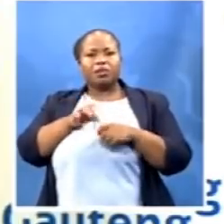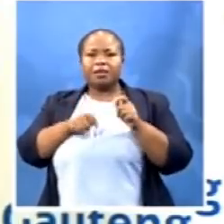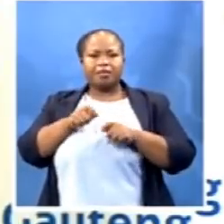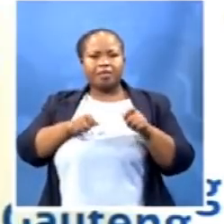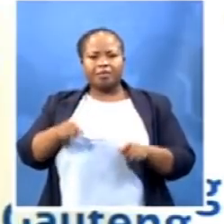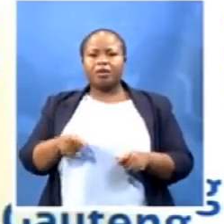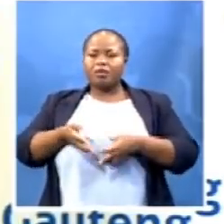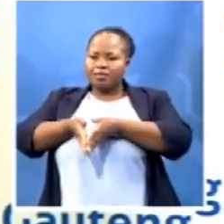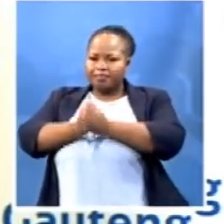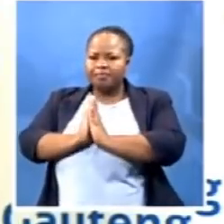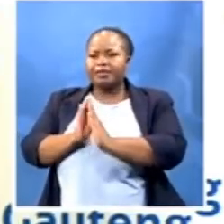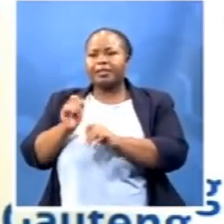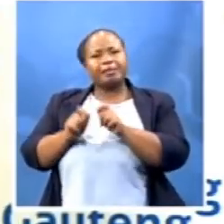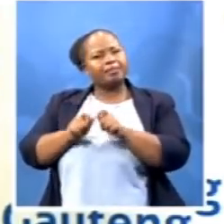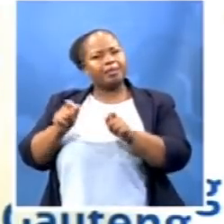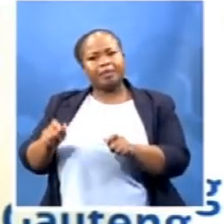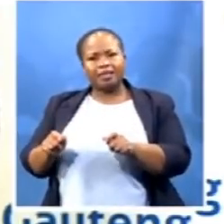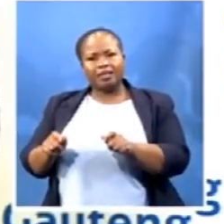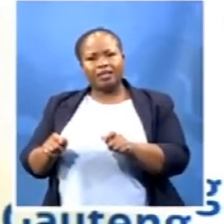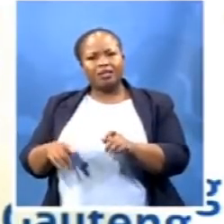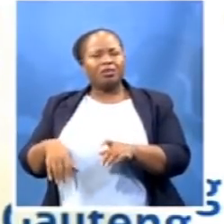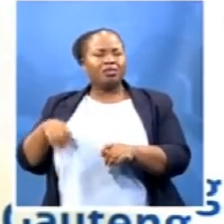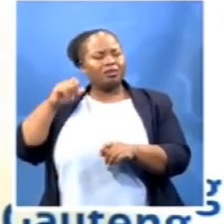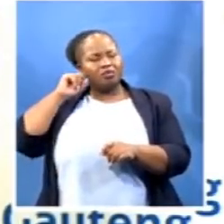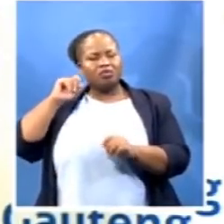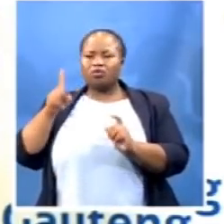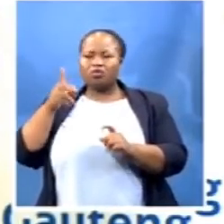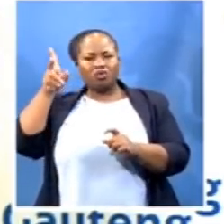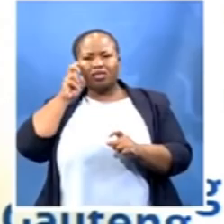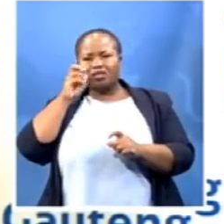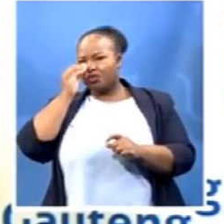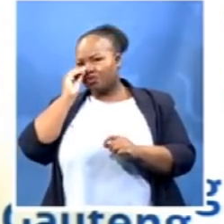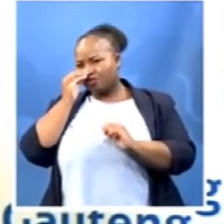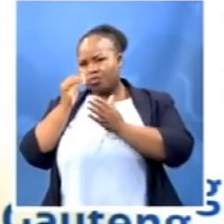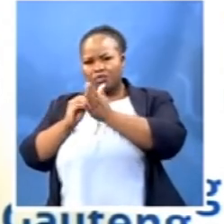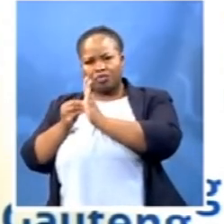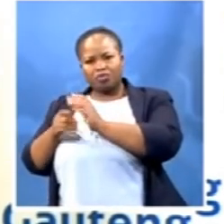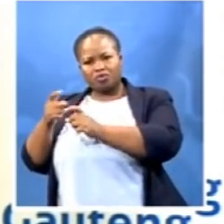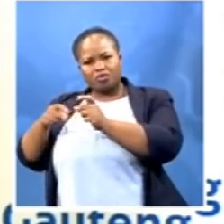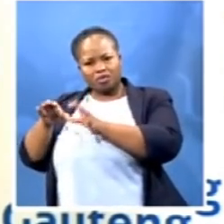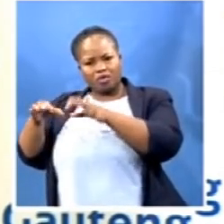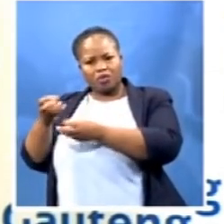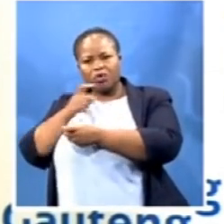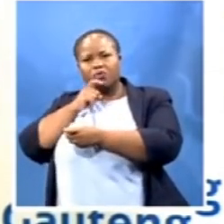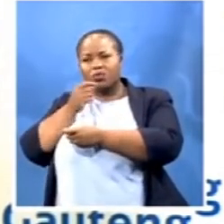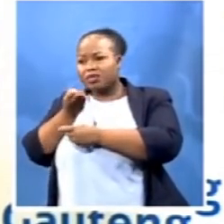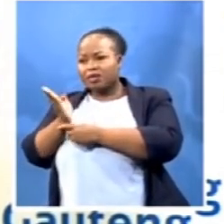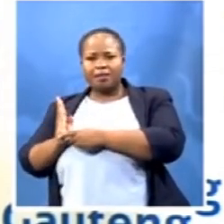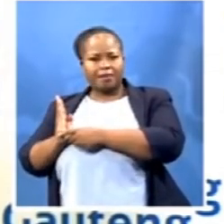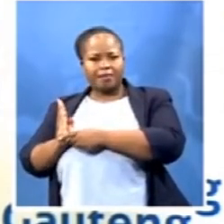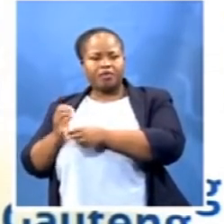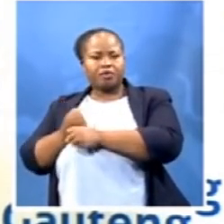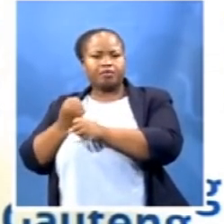listen to criminals who are using them to make money, because they even sell